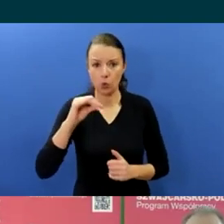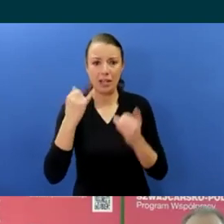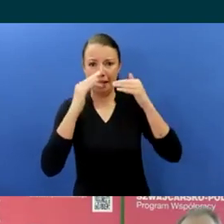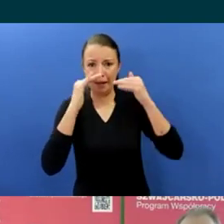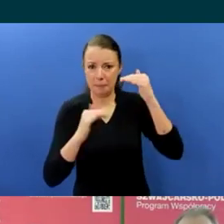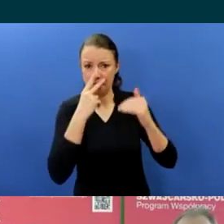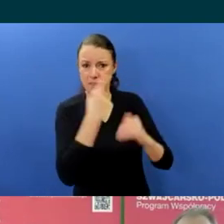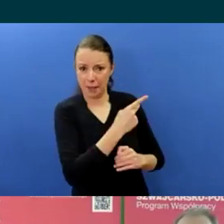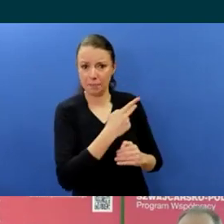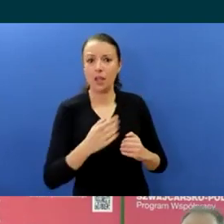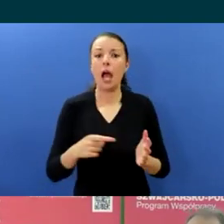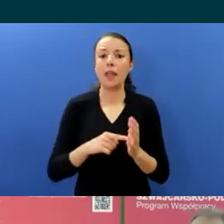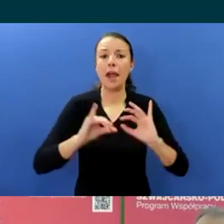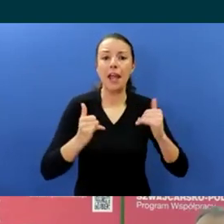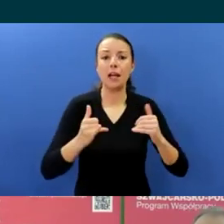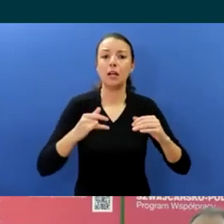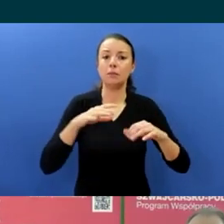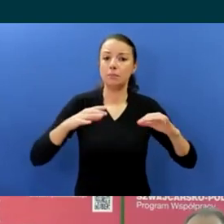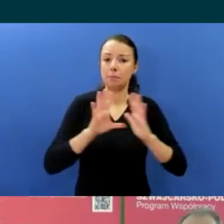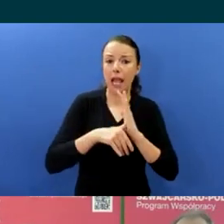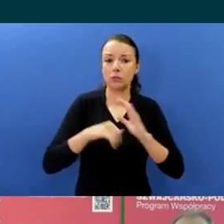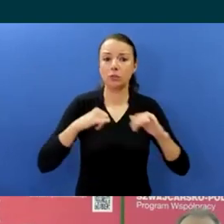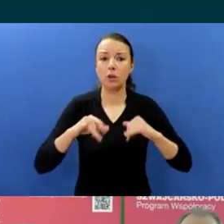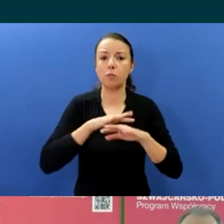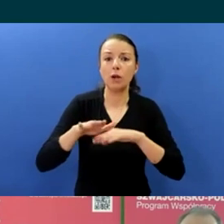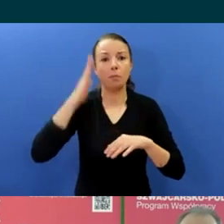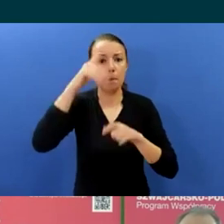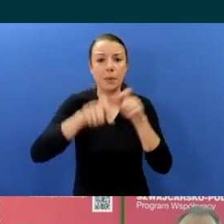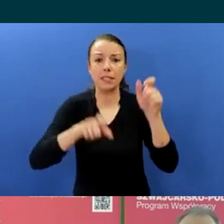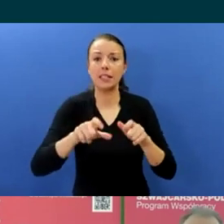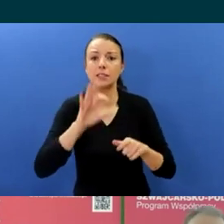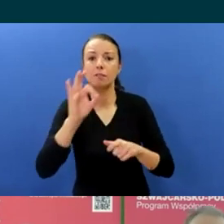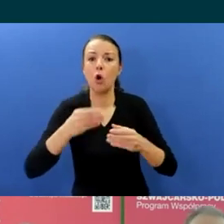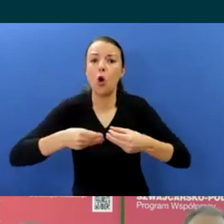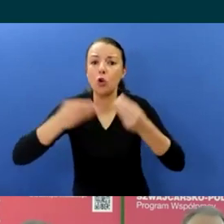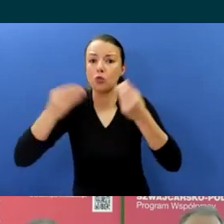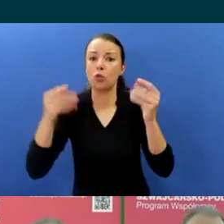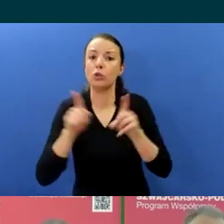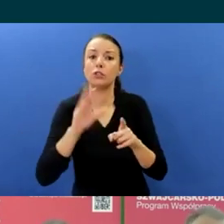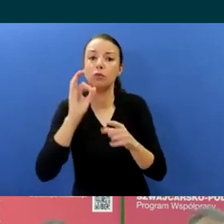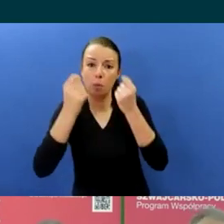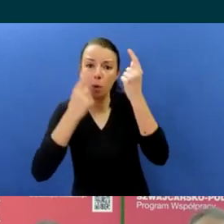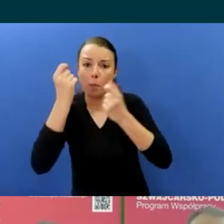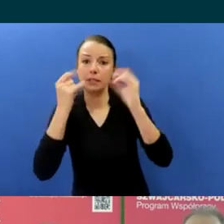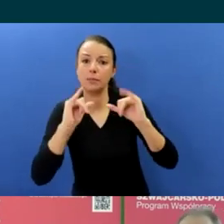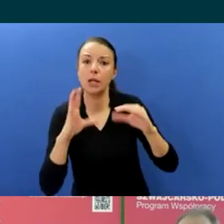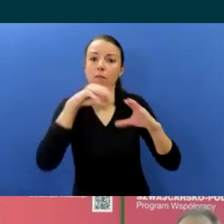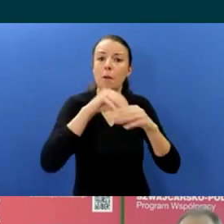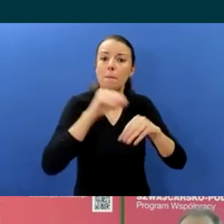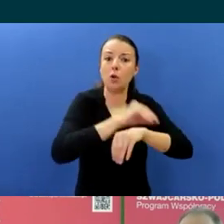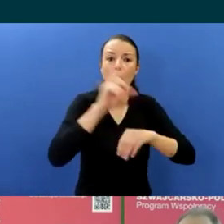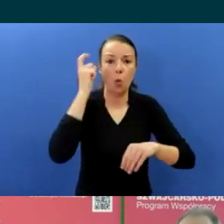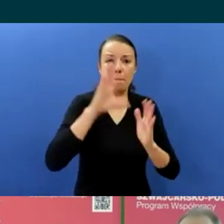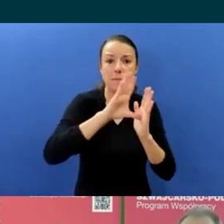identify the initiatives suggested by the residents, include them in the mainstream policy of the city.